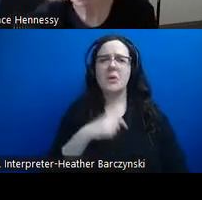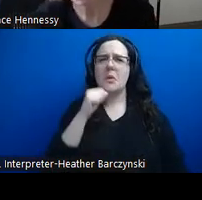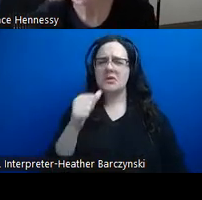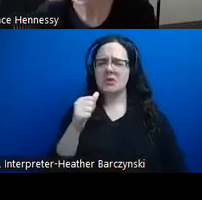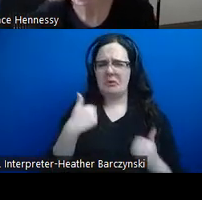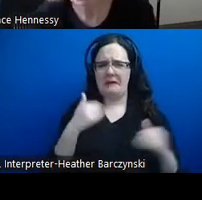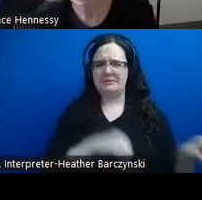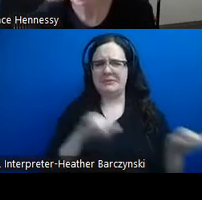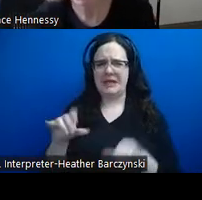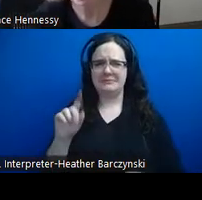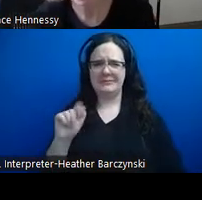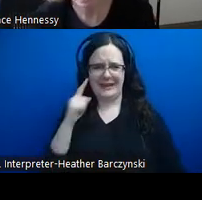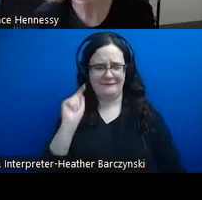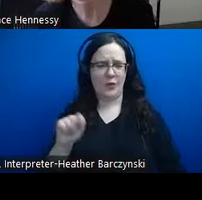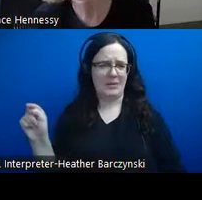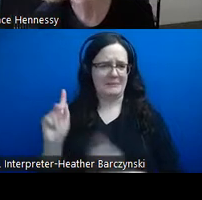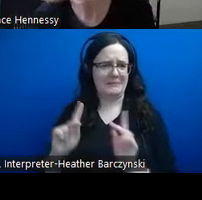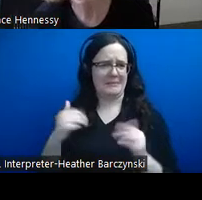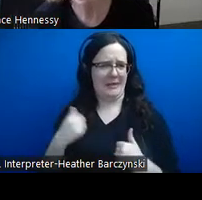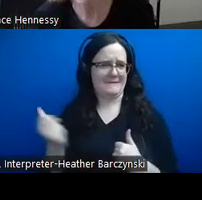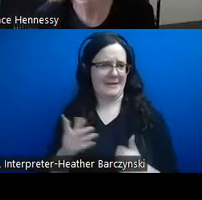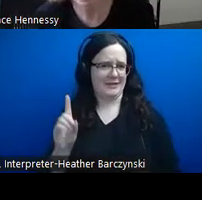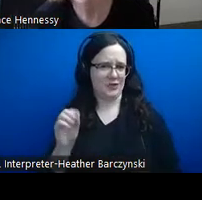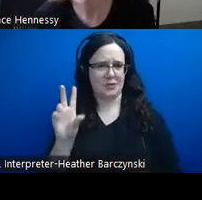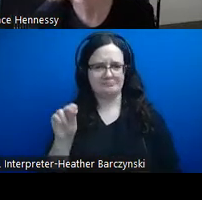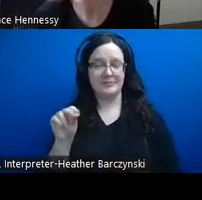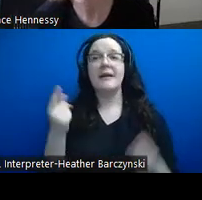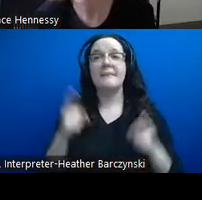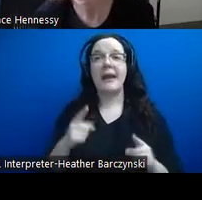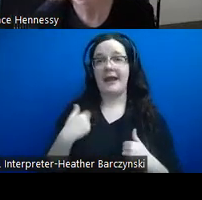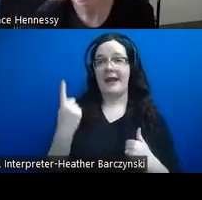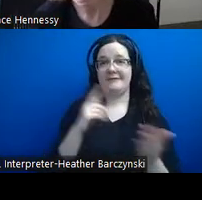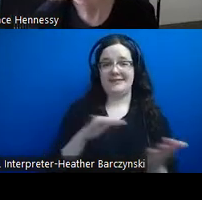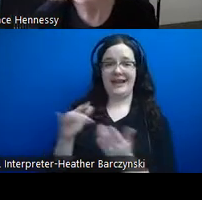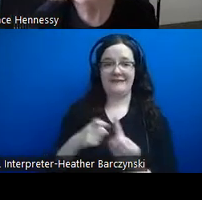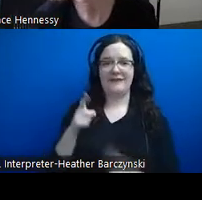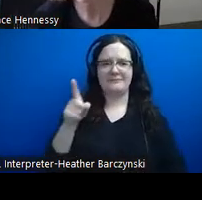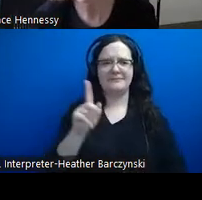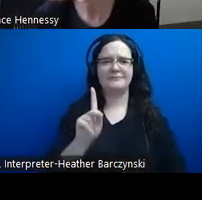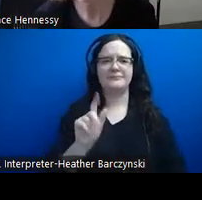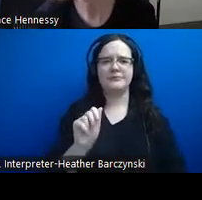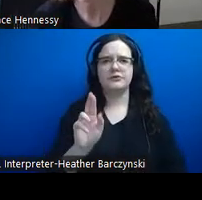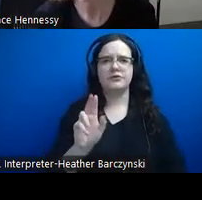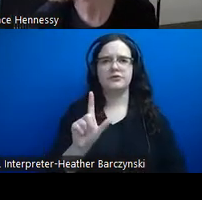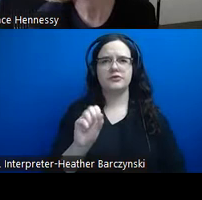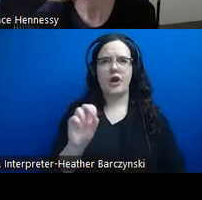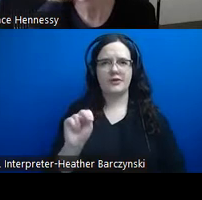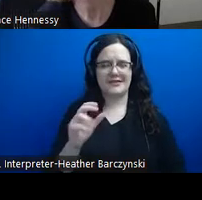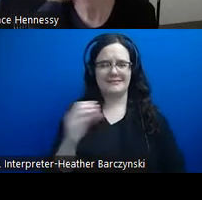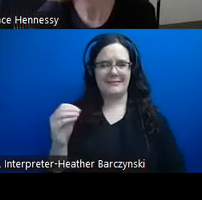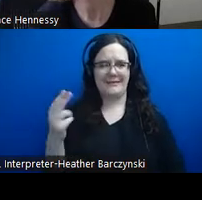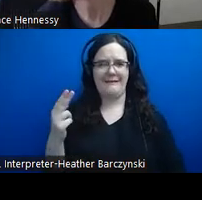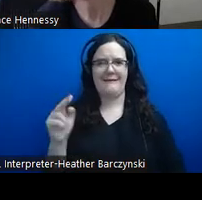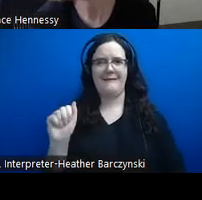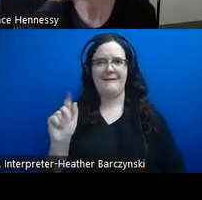there was a study by Anna Carlson and Anders Hackinson from Sweden, where data from the Swedish